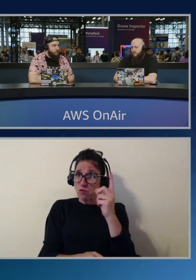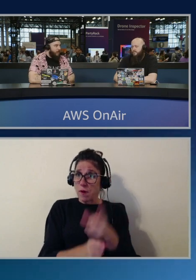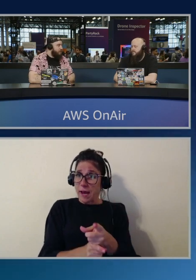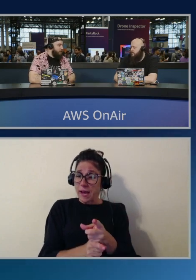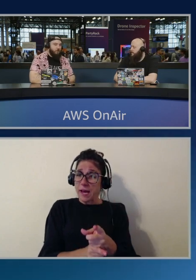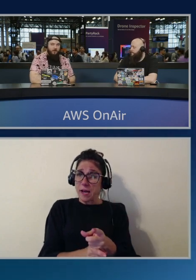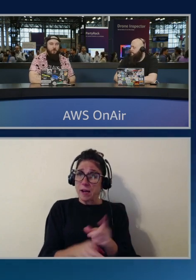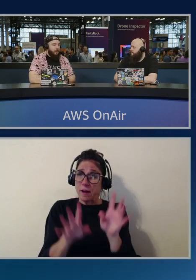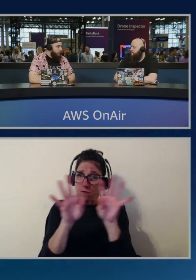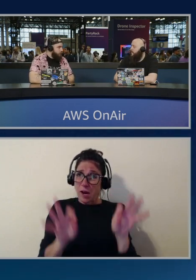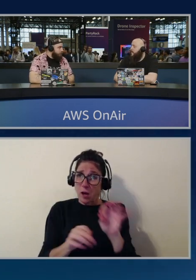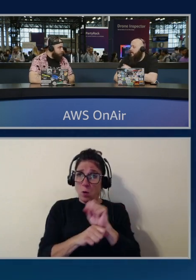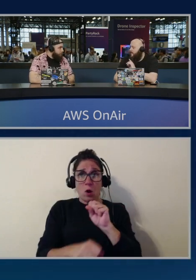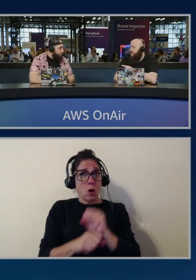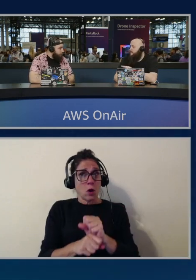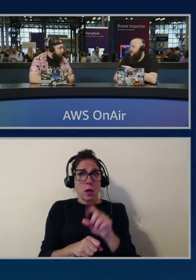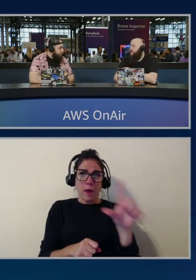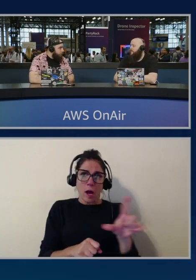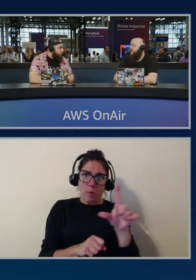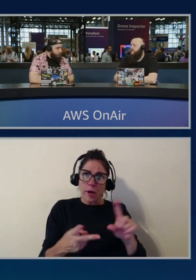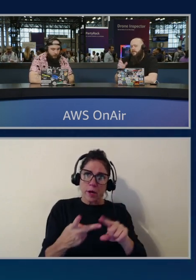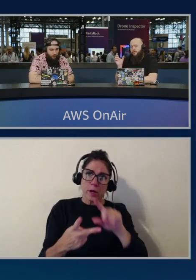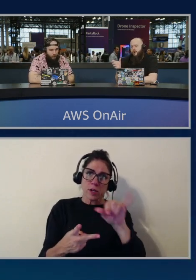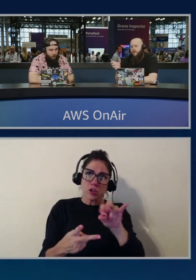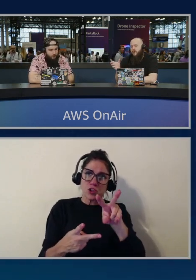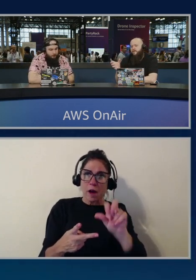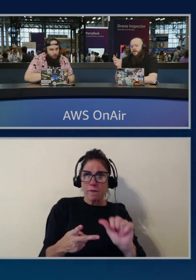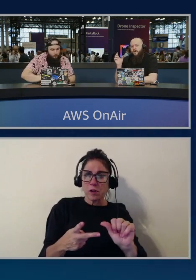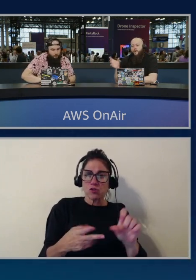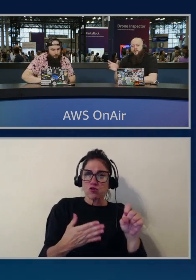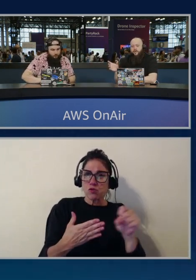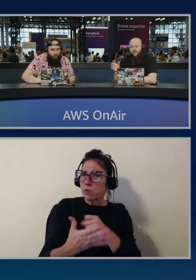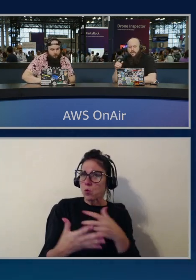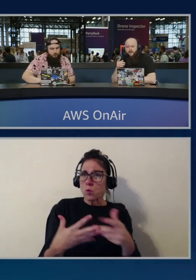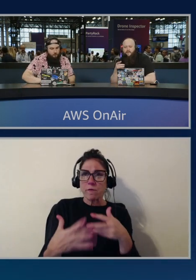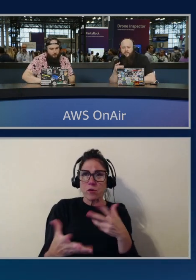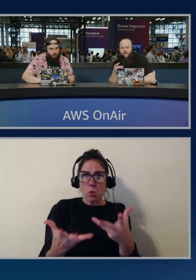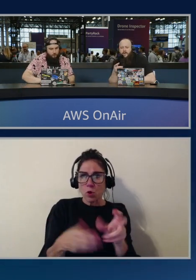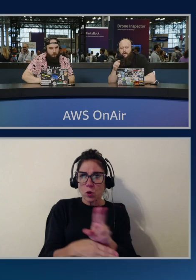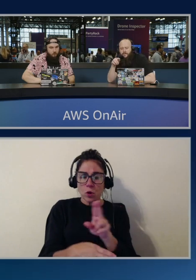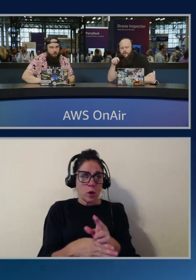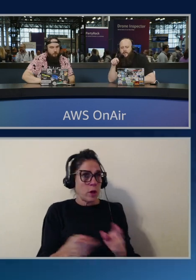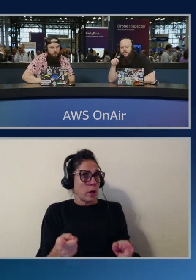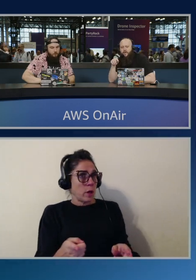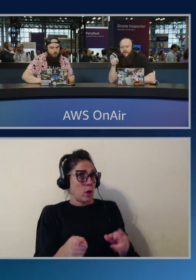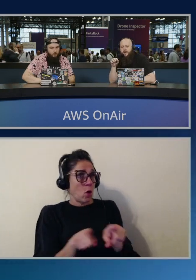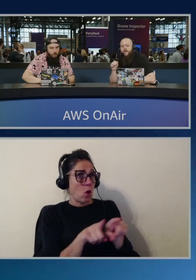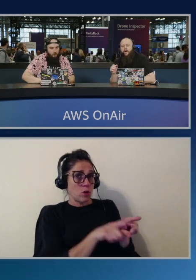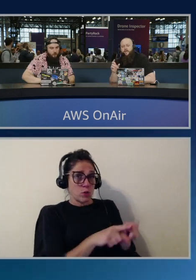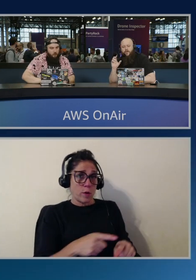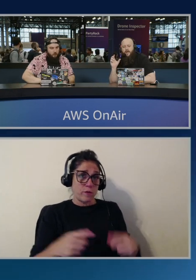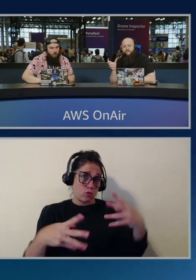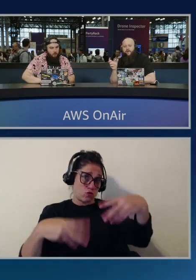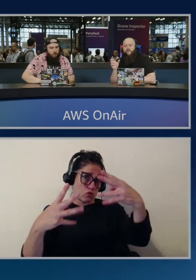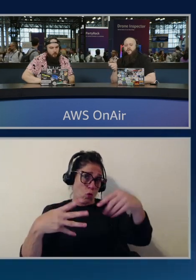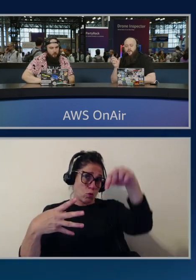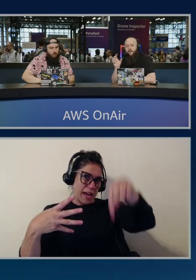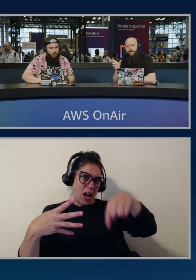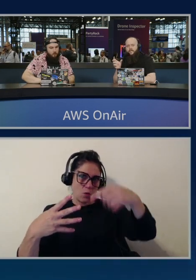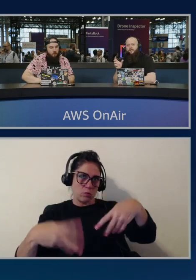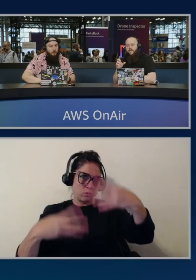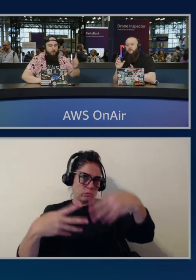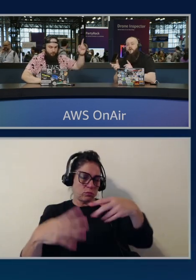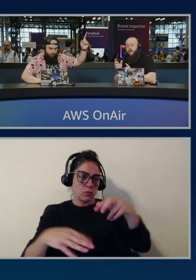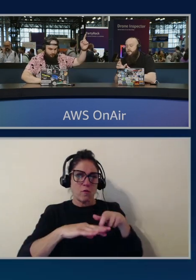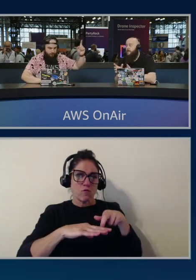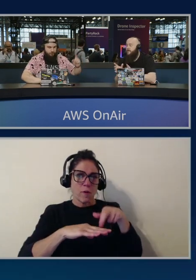library, JavaScript, yep, whatever you want to use. And the other big part there is at the bottom of any question that you ask, I don't know if this one had it, if you scroll down quickly, it should have references to the